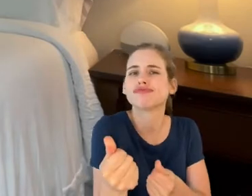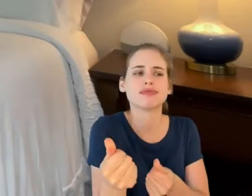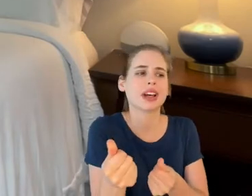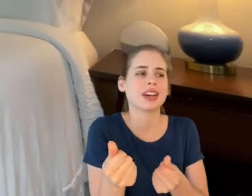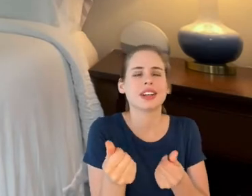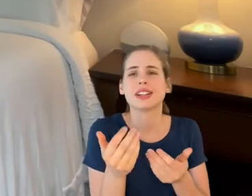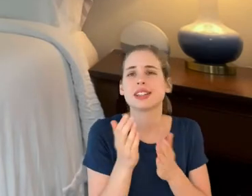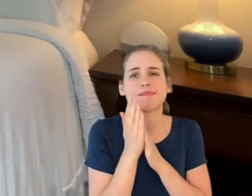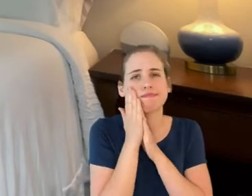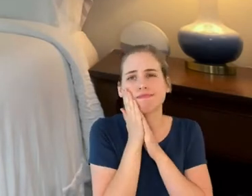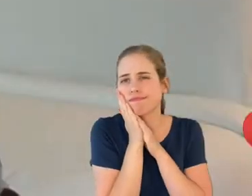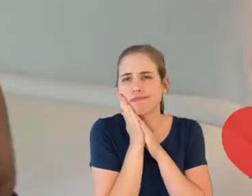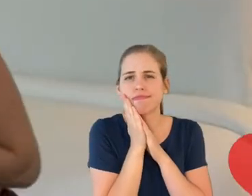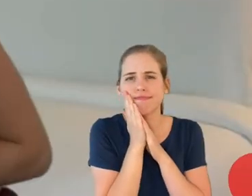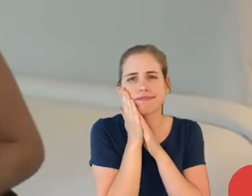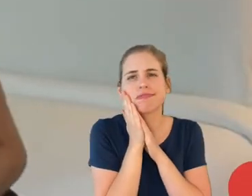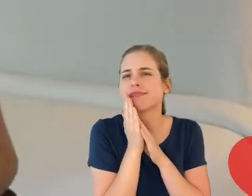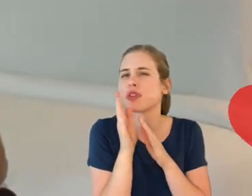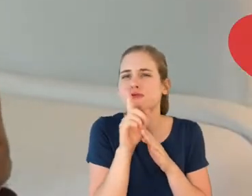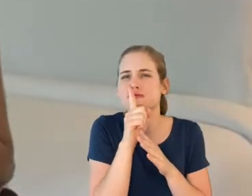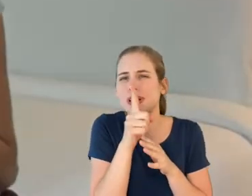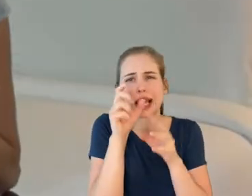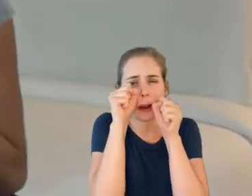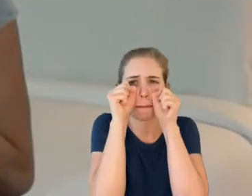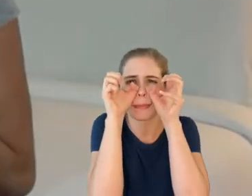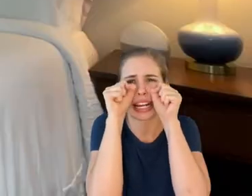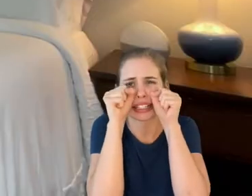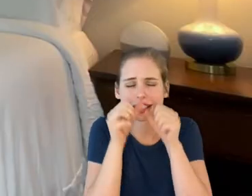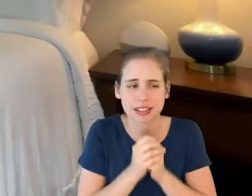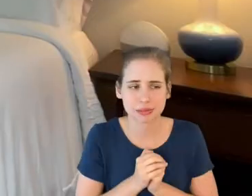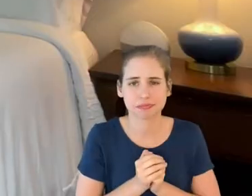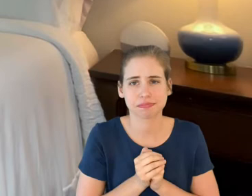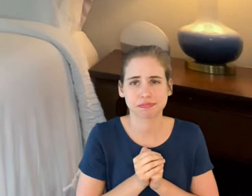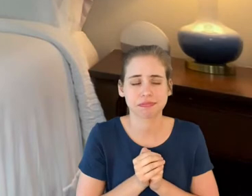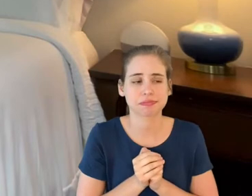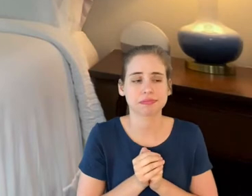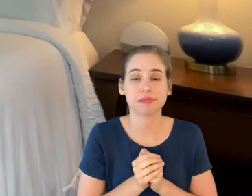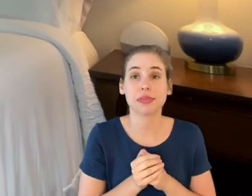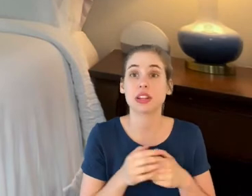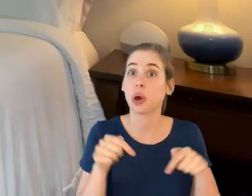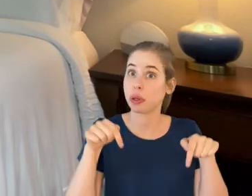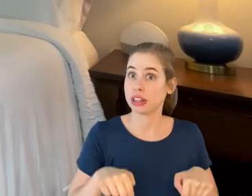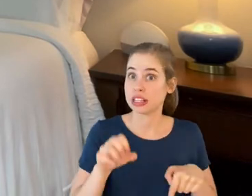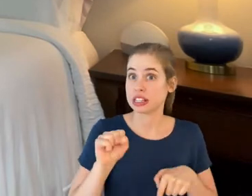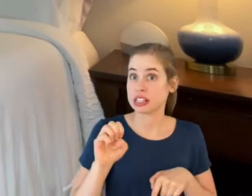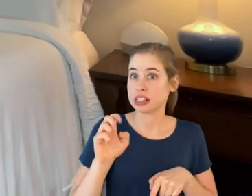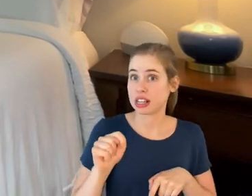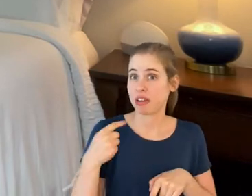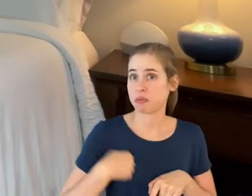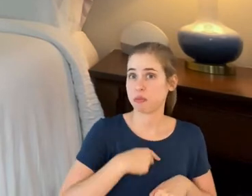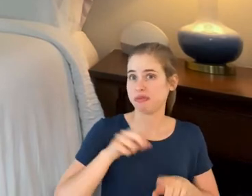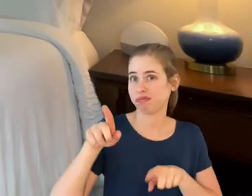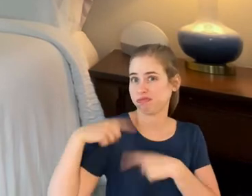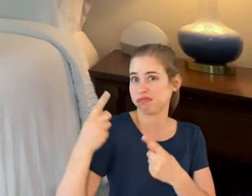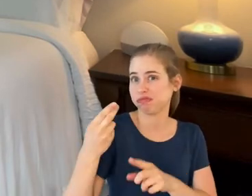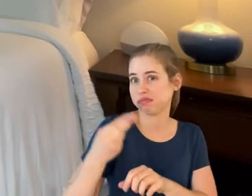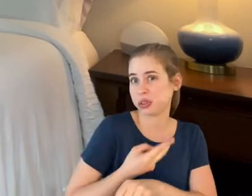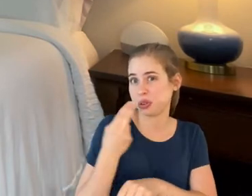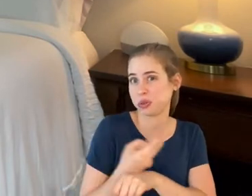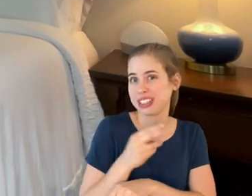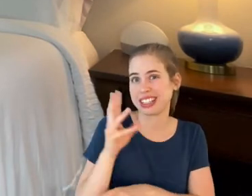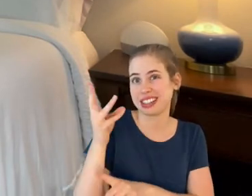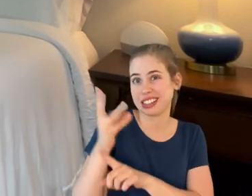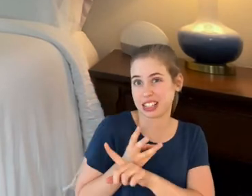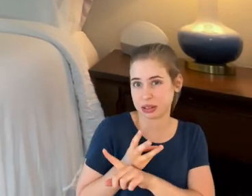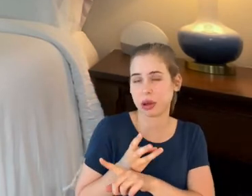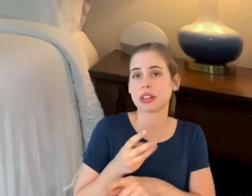like, oh, it really is truly amazing. But we have had this set for, I guess, over